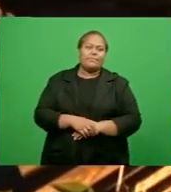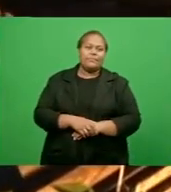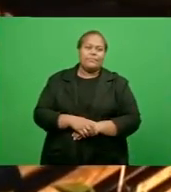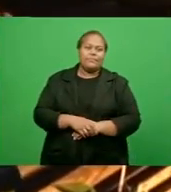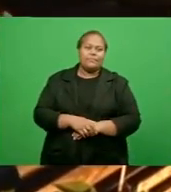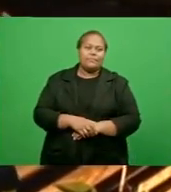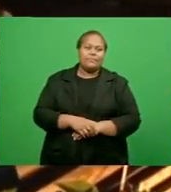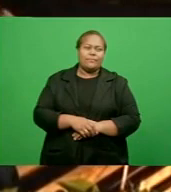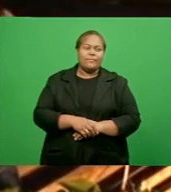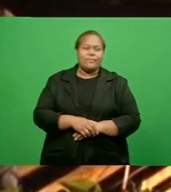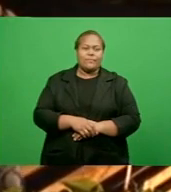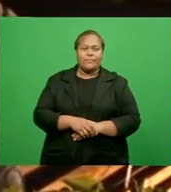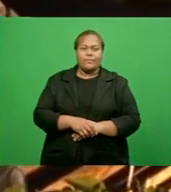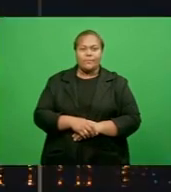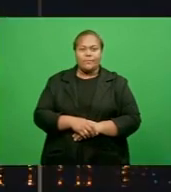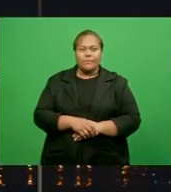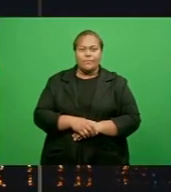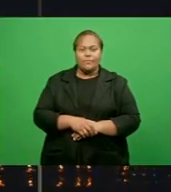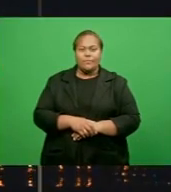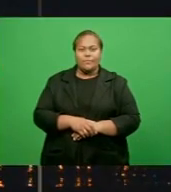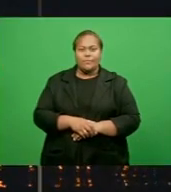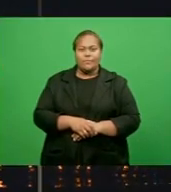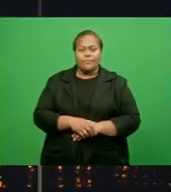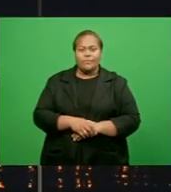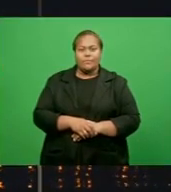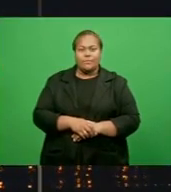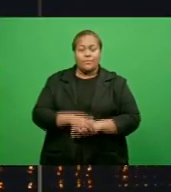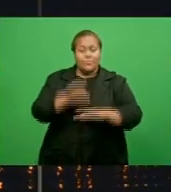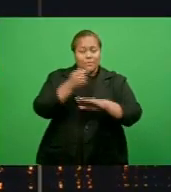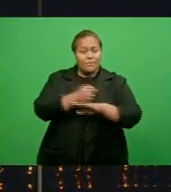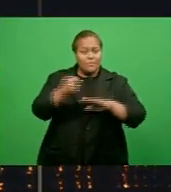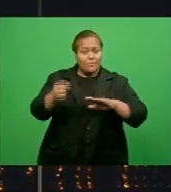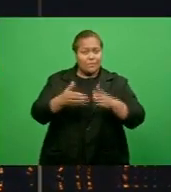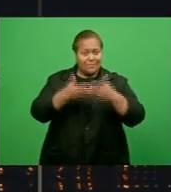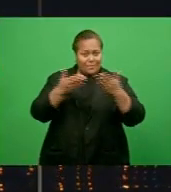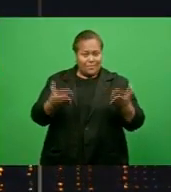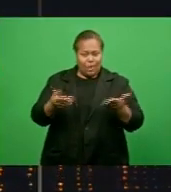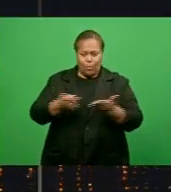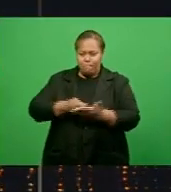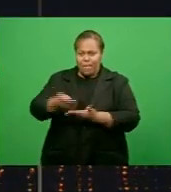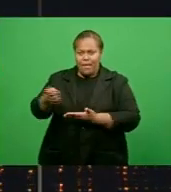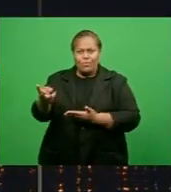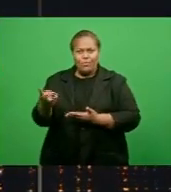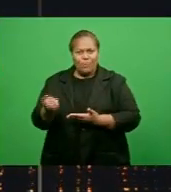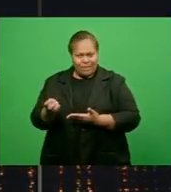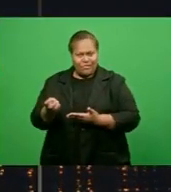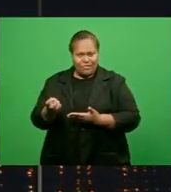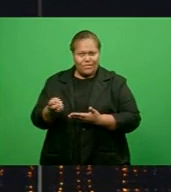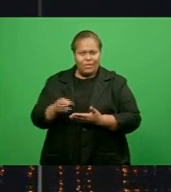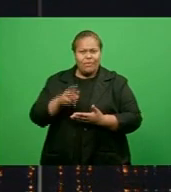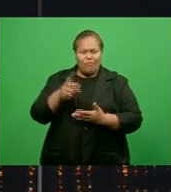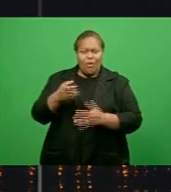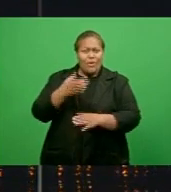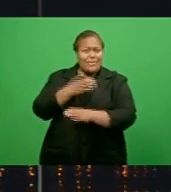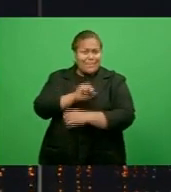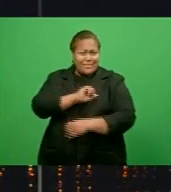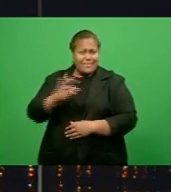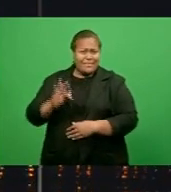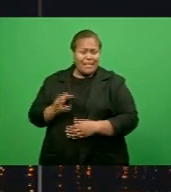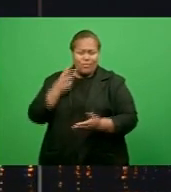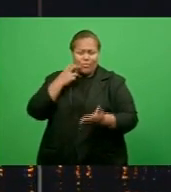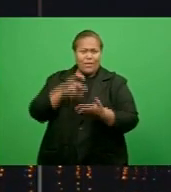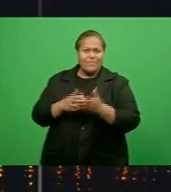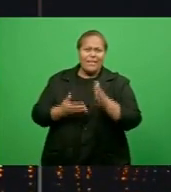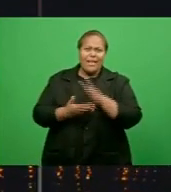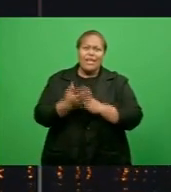Sainiani Boila, FBC News. The government will subsidise wages and salaries for employers who register under a new scheme